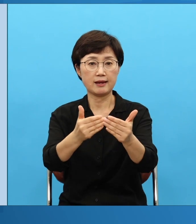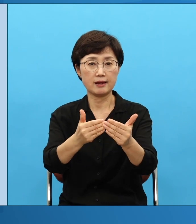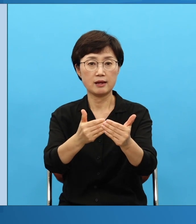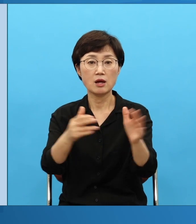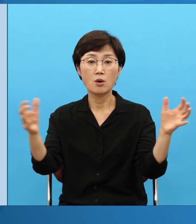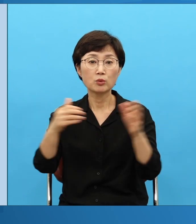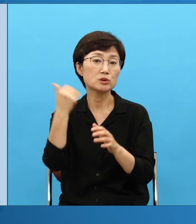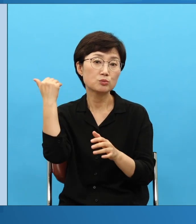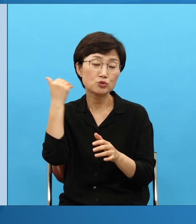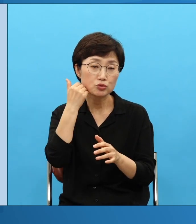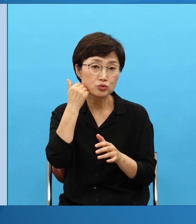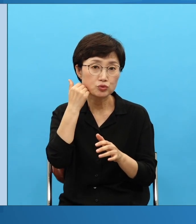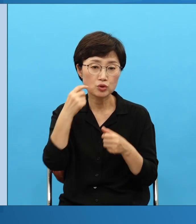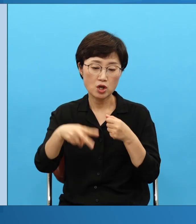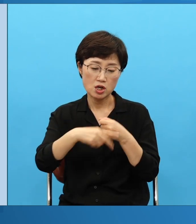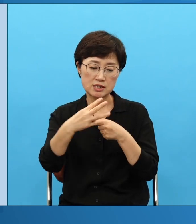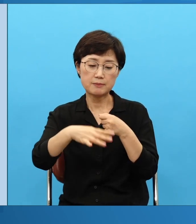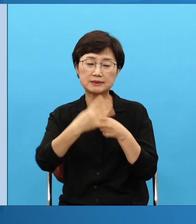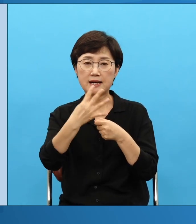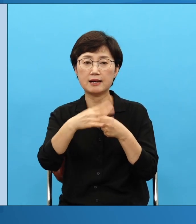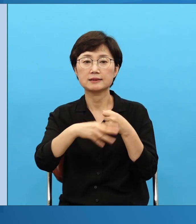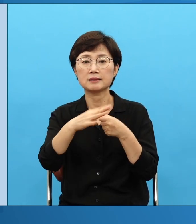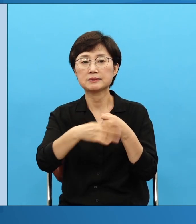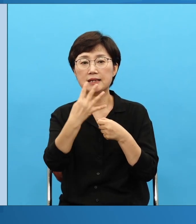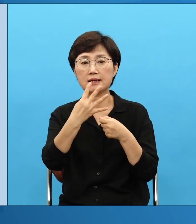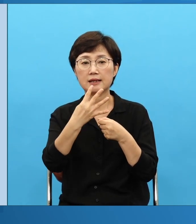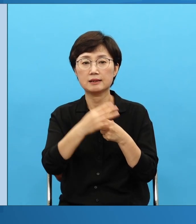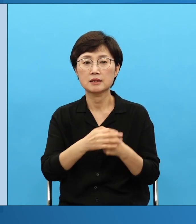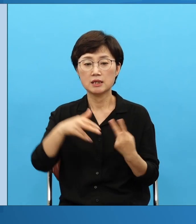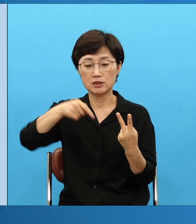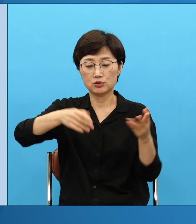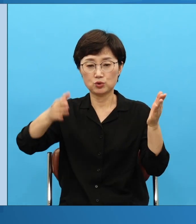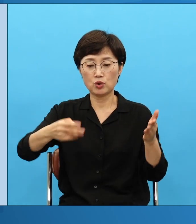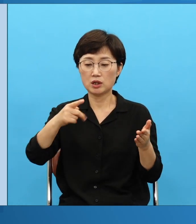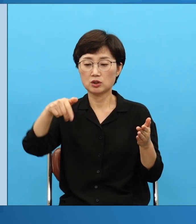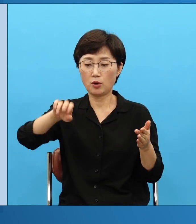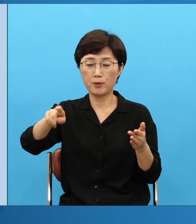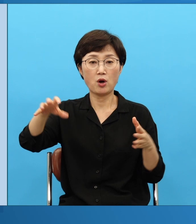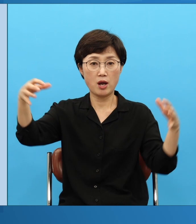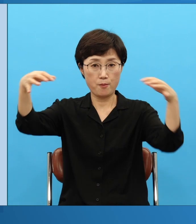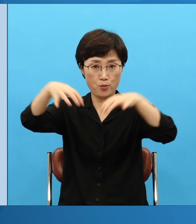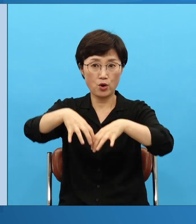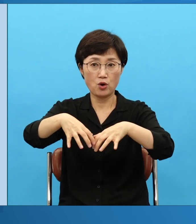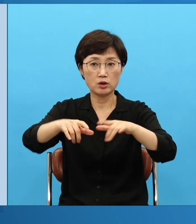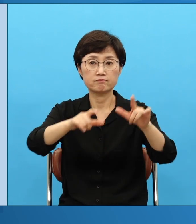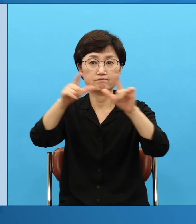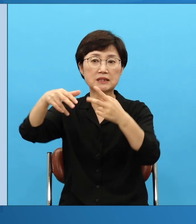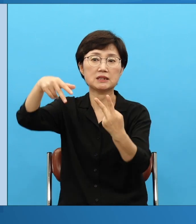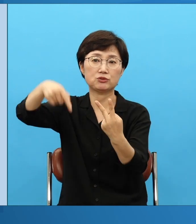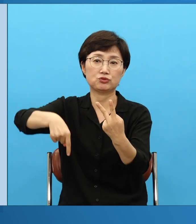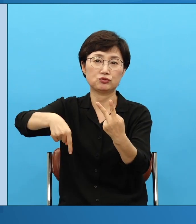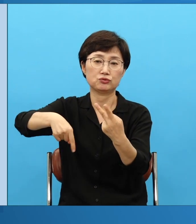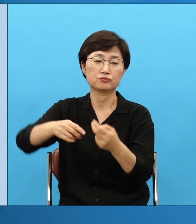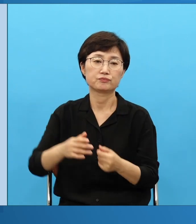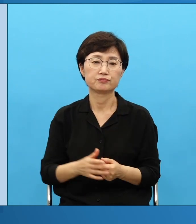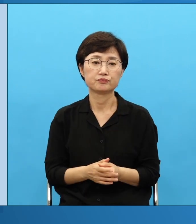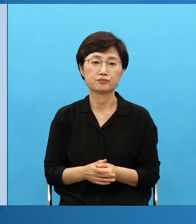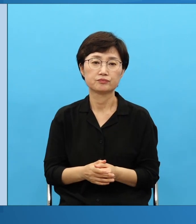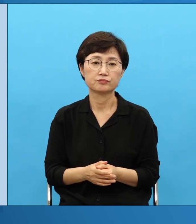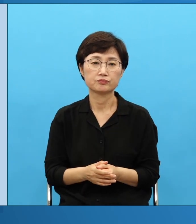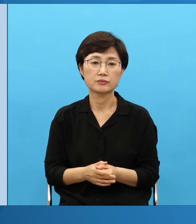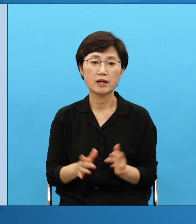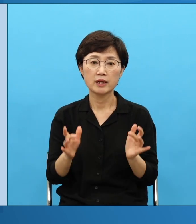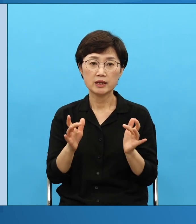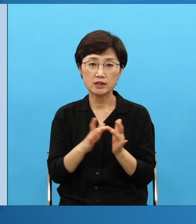those born in 2013 and 2014. Participating remnants will stay at Tokpyeong RUTC for 2 weeks. You can download